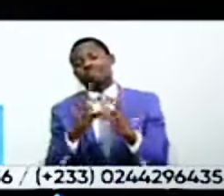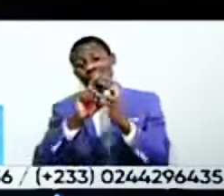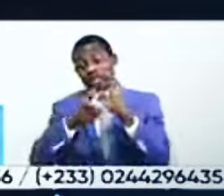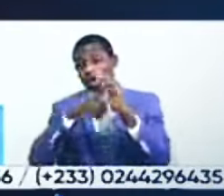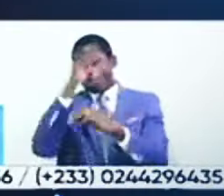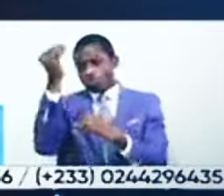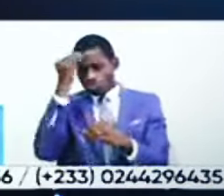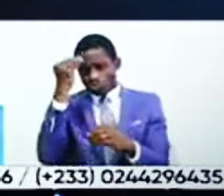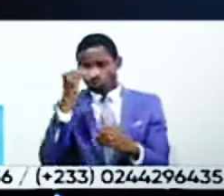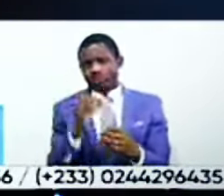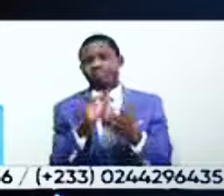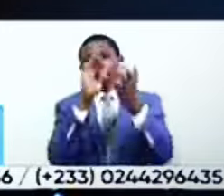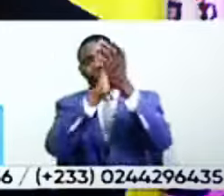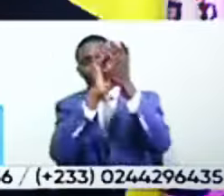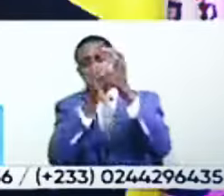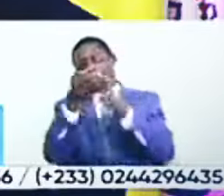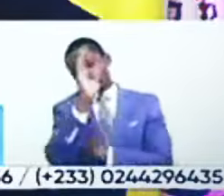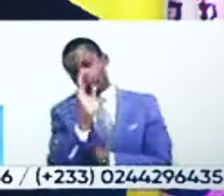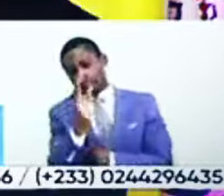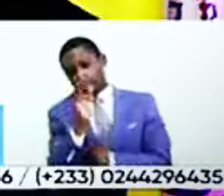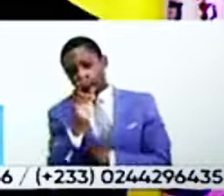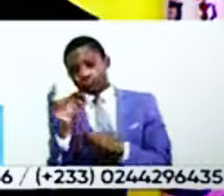said, because of me.